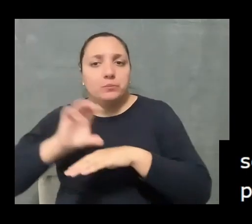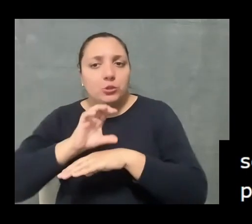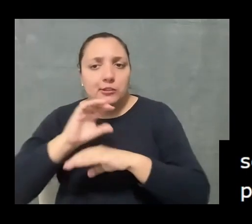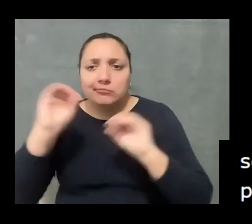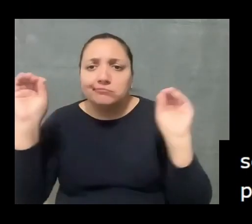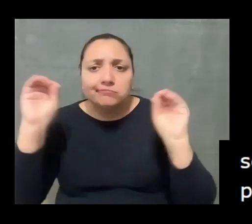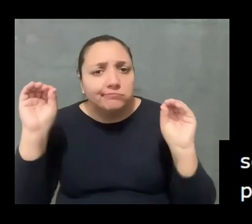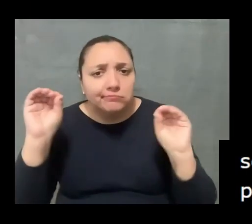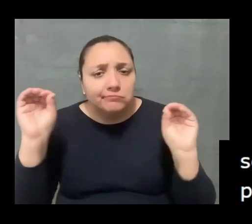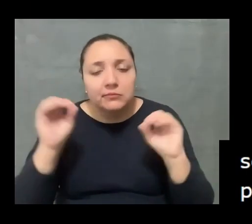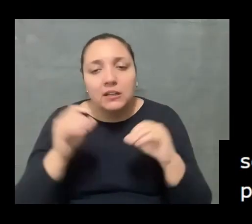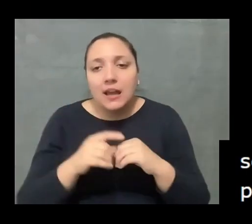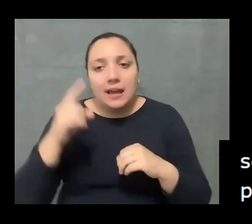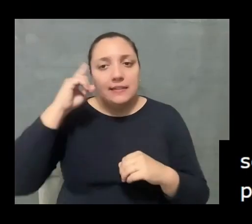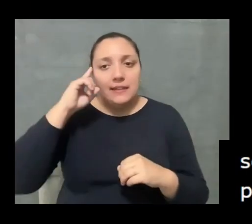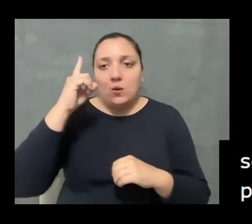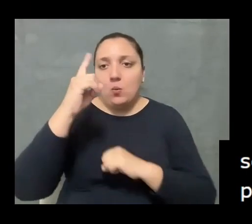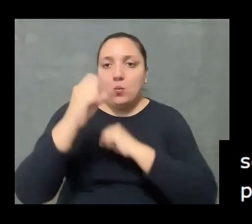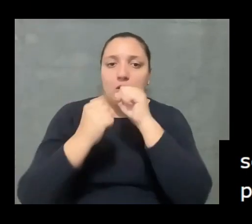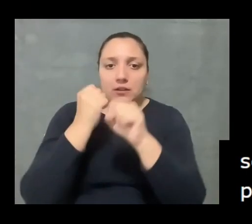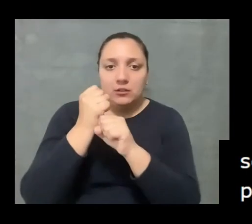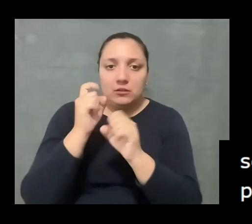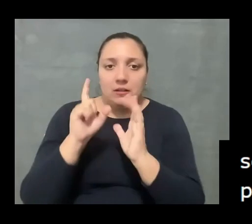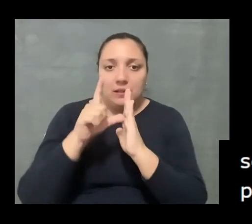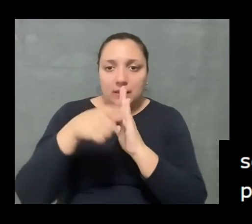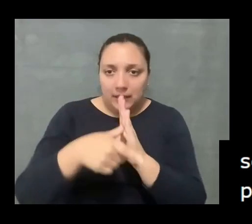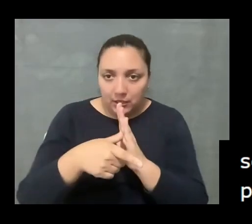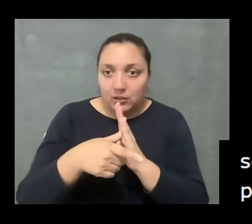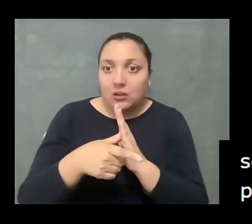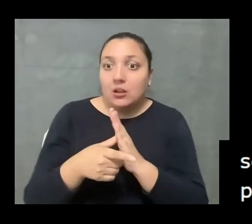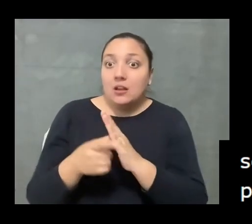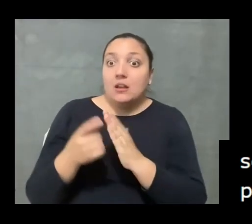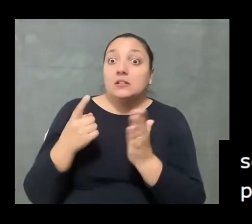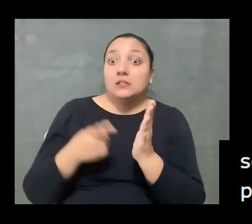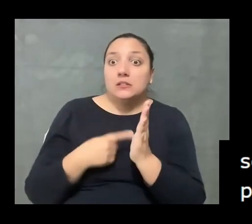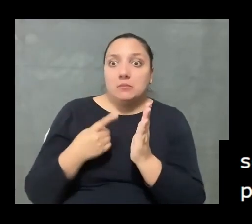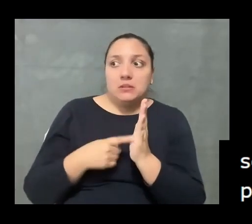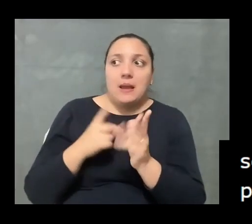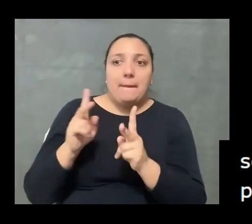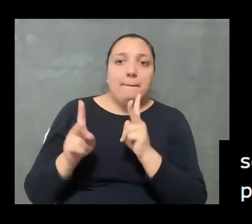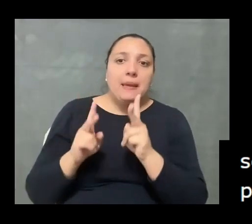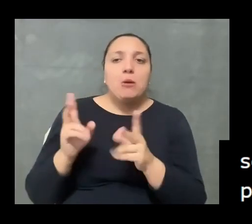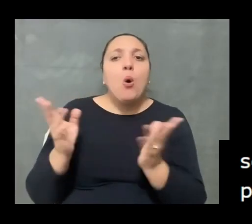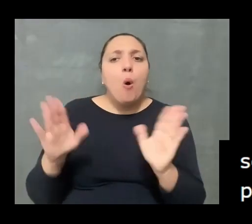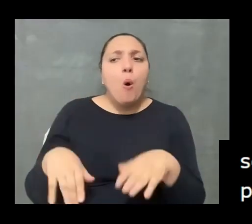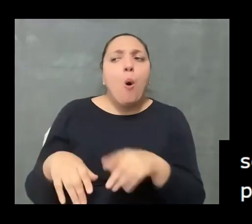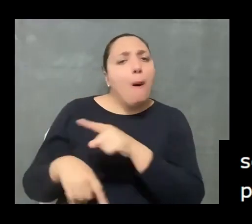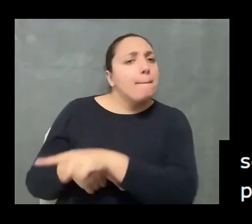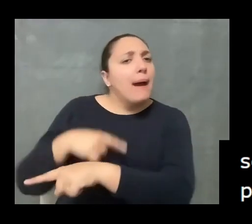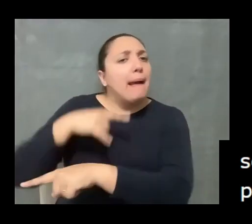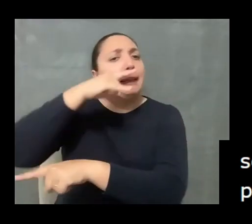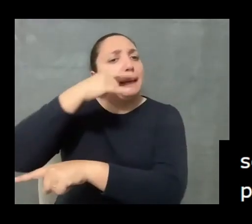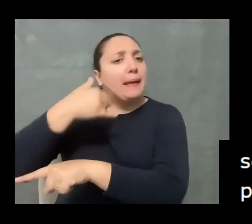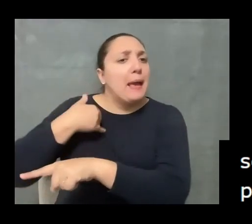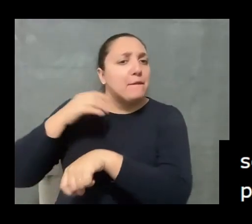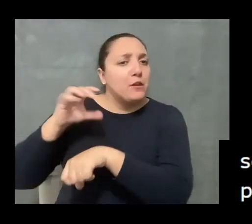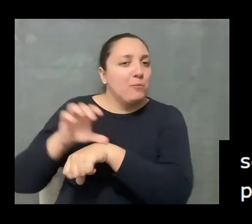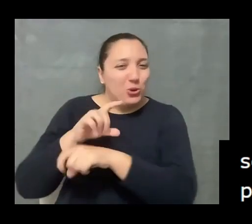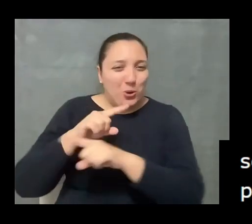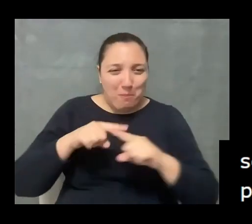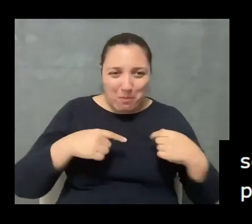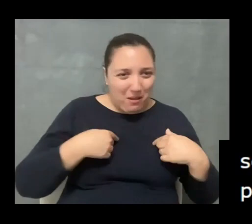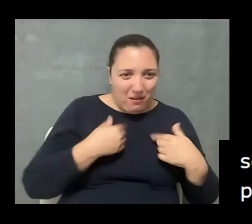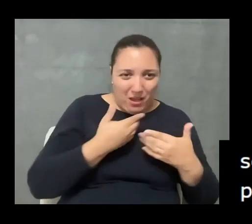year later, I think the other half were counting their kids' computers that they don't use, or they have to give back, or they just don't know how to use